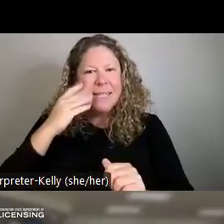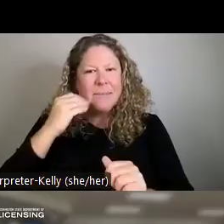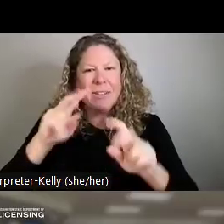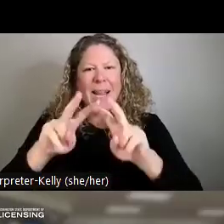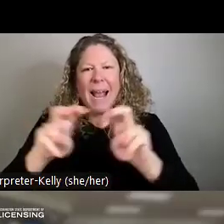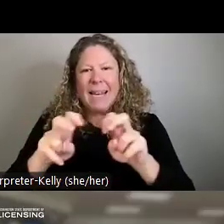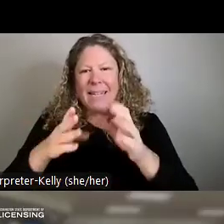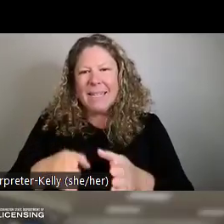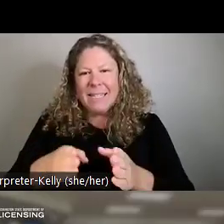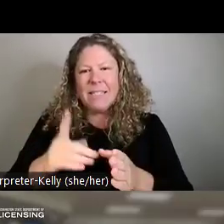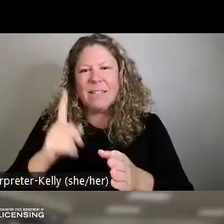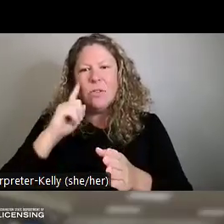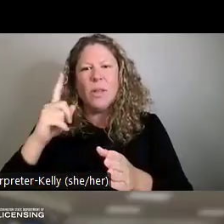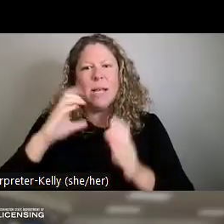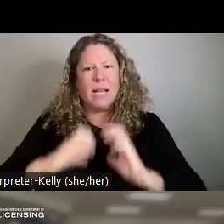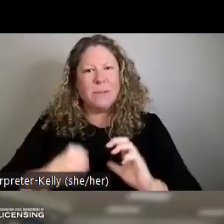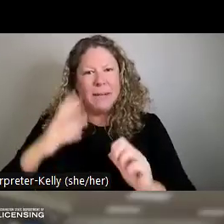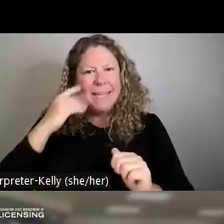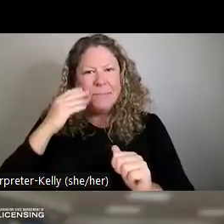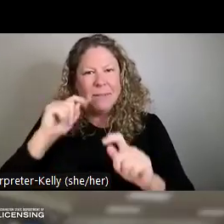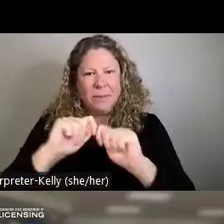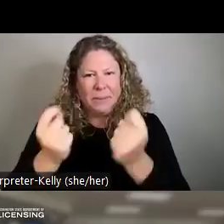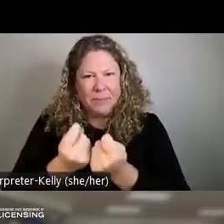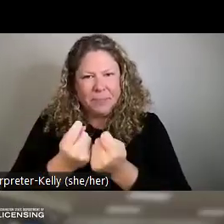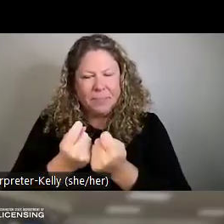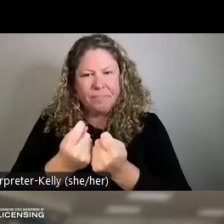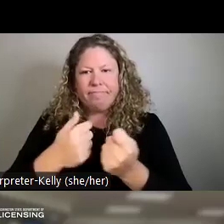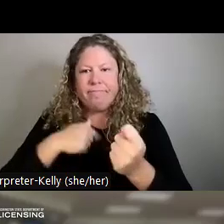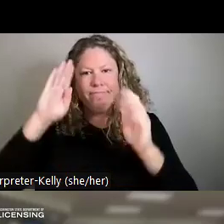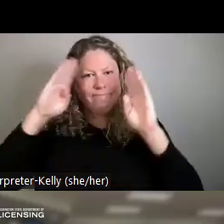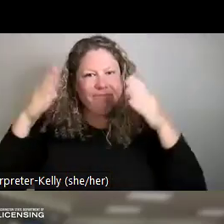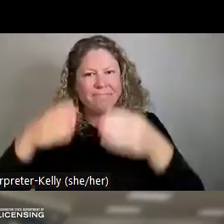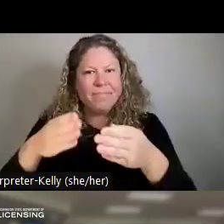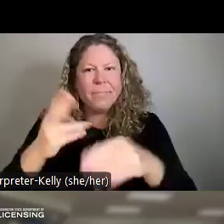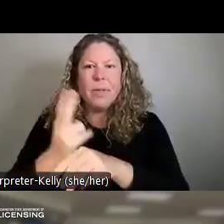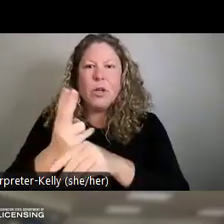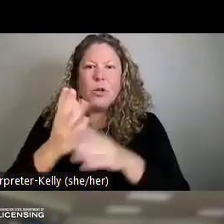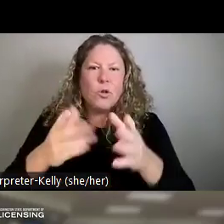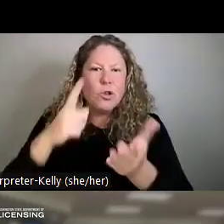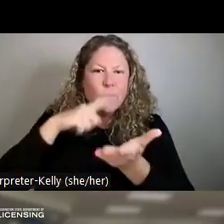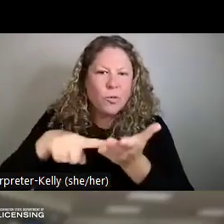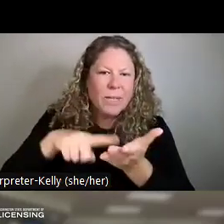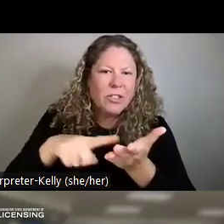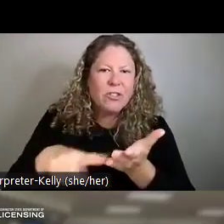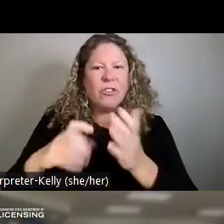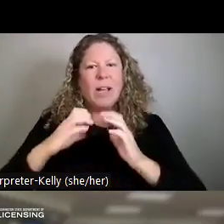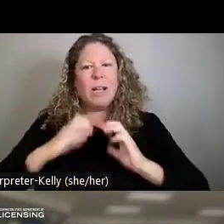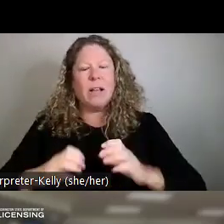the customer experience team. I focus on user research and customer journey mapping.